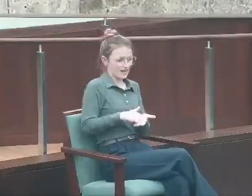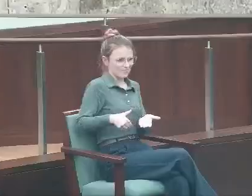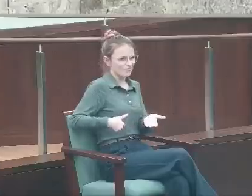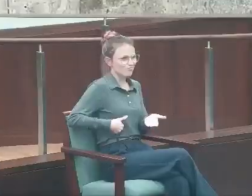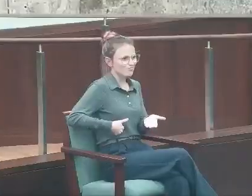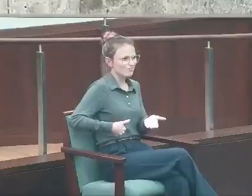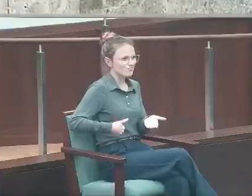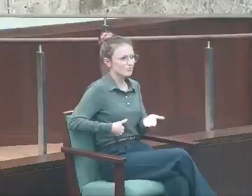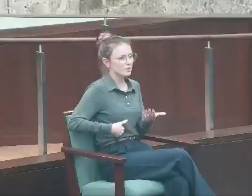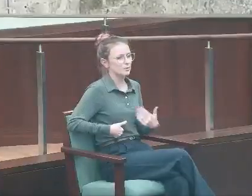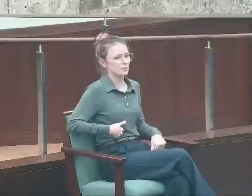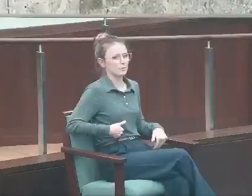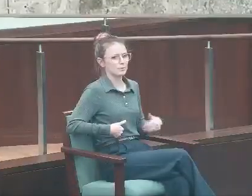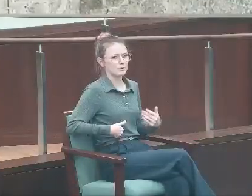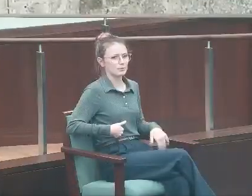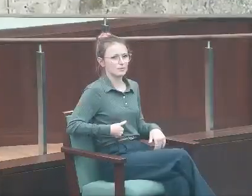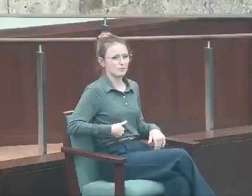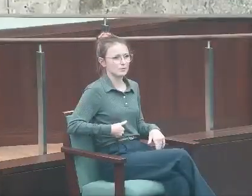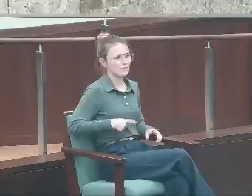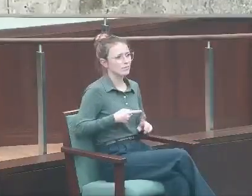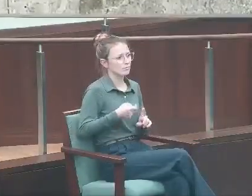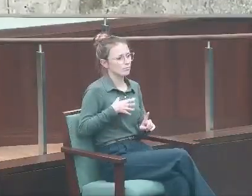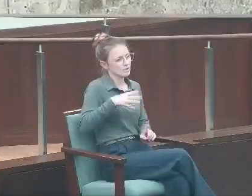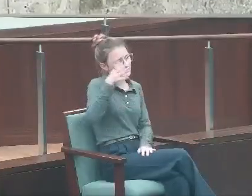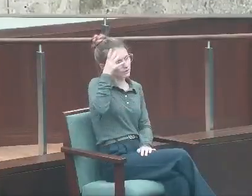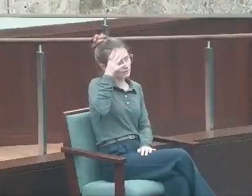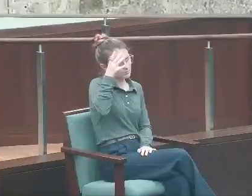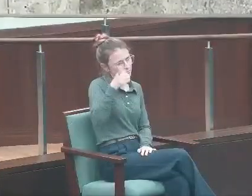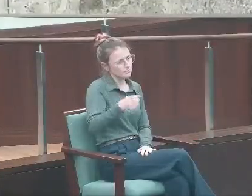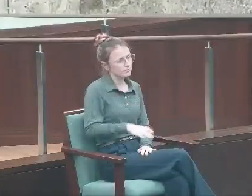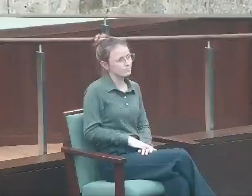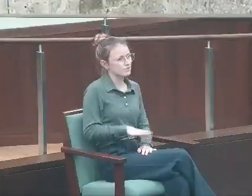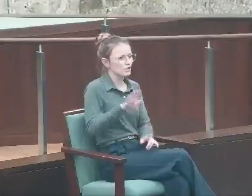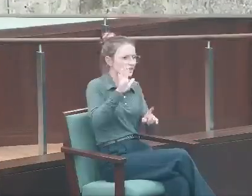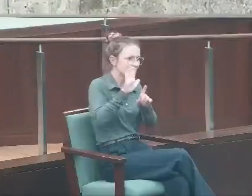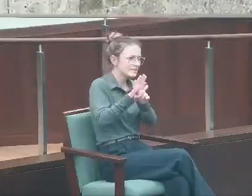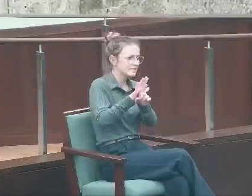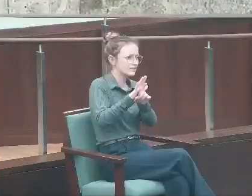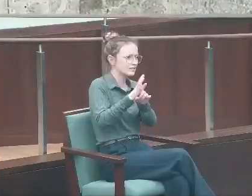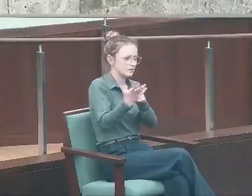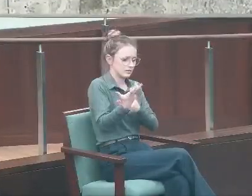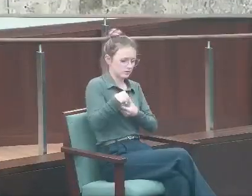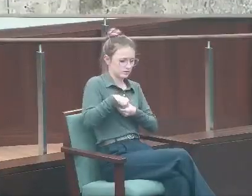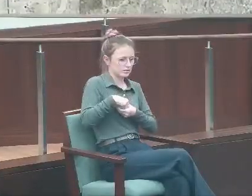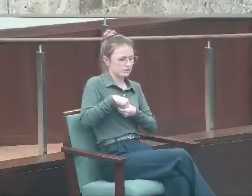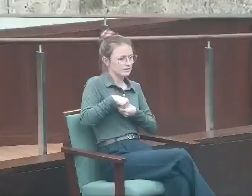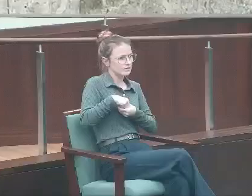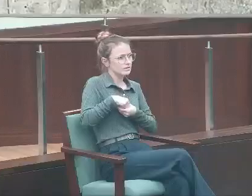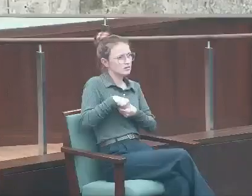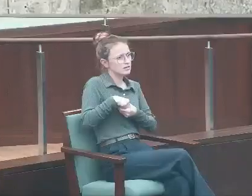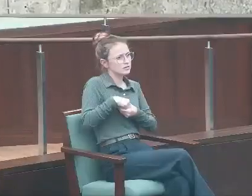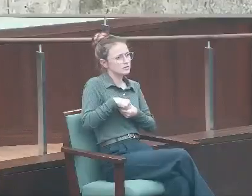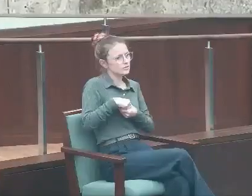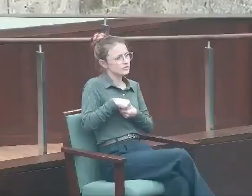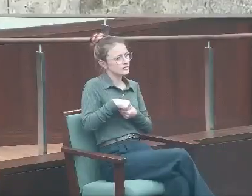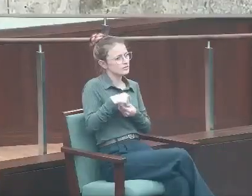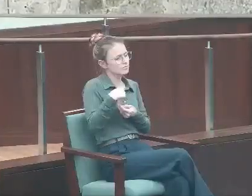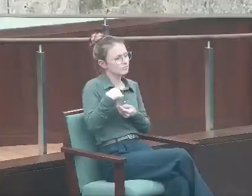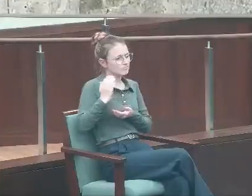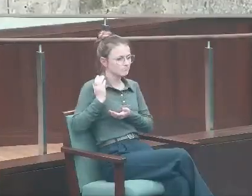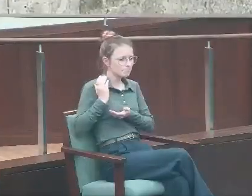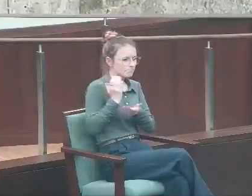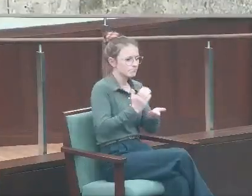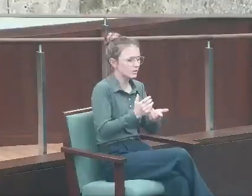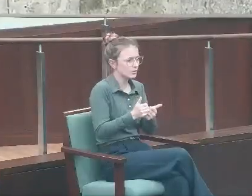guts, I get those from my dad. They're his guts. They're his kishkas. And I carry them with me